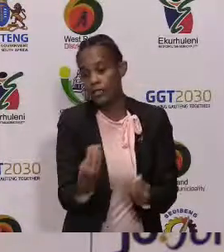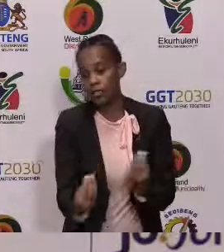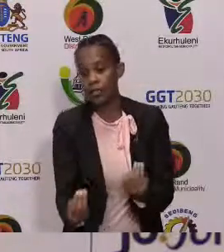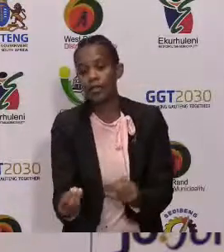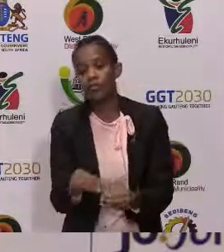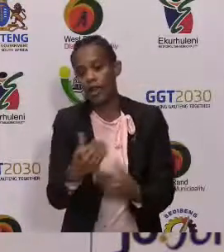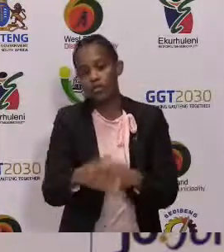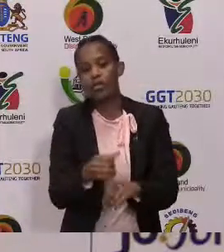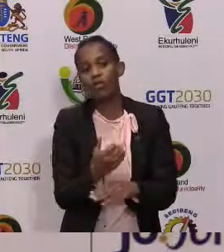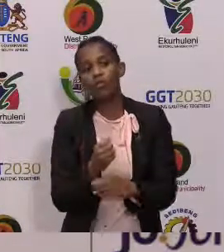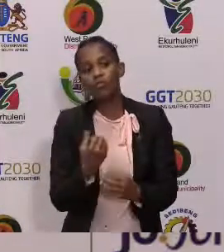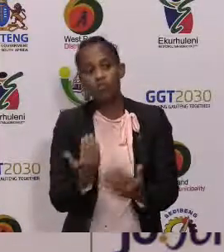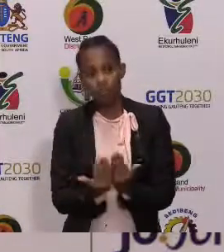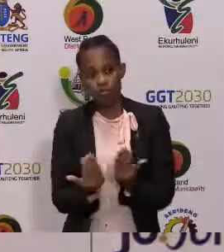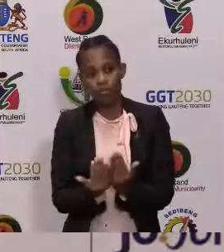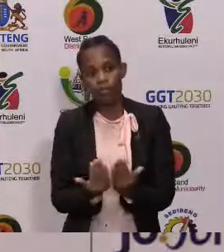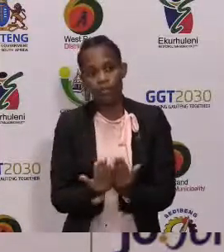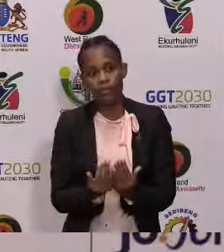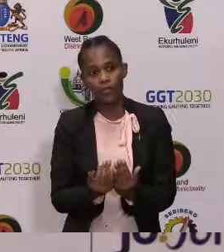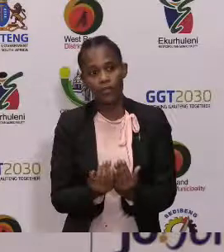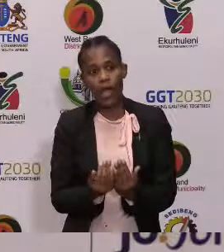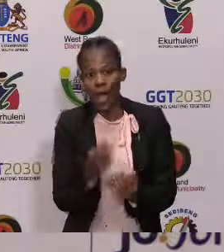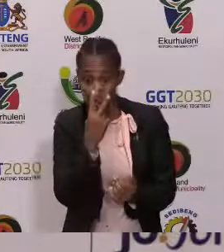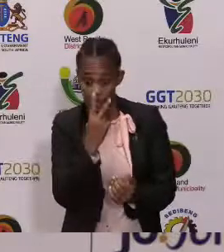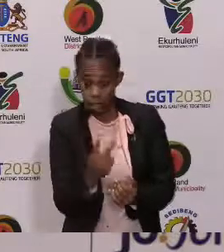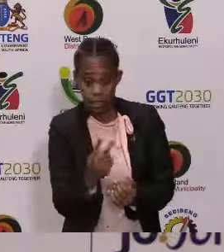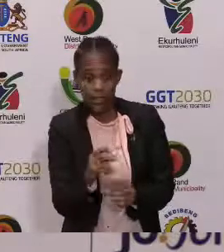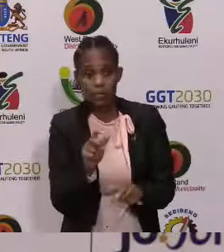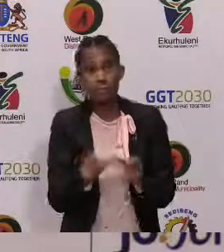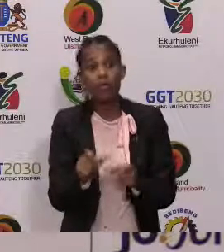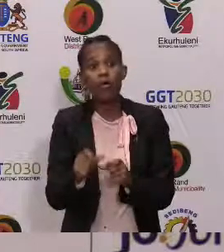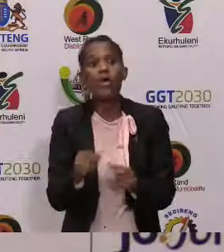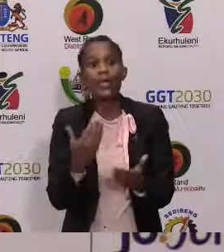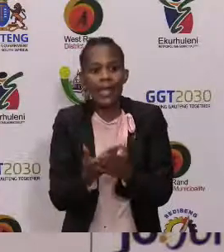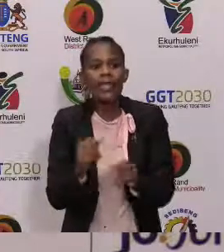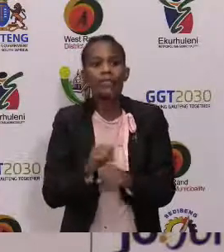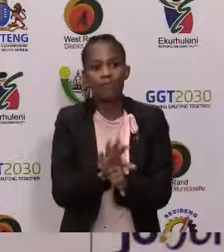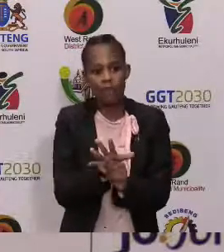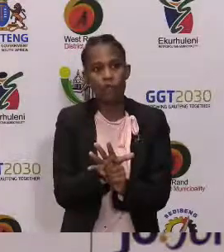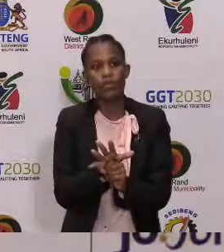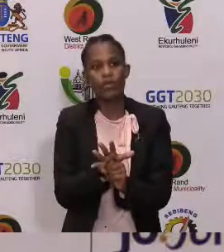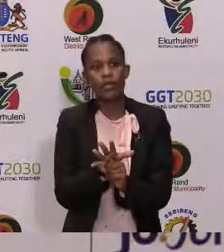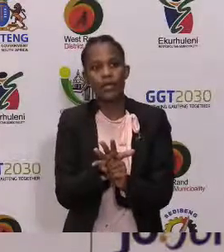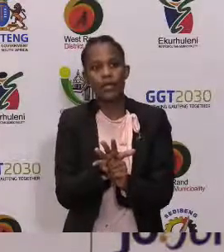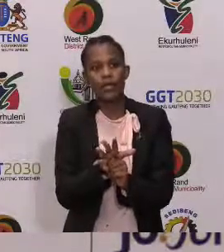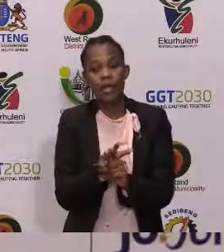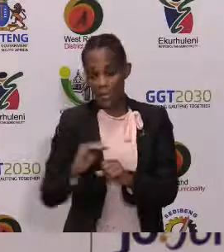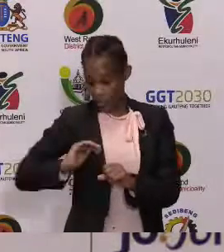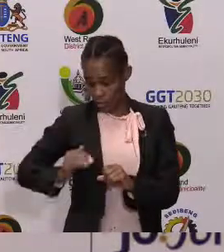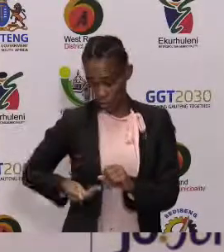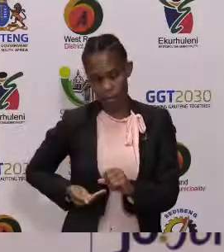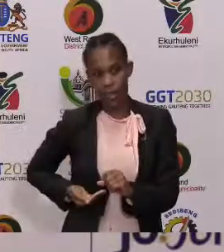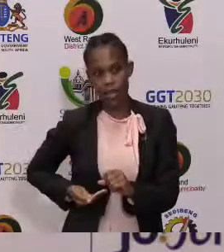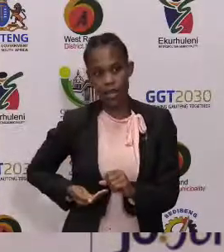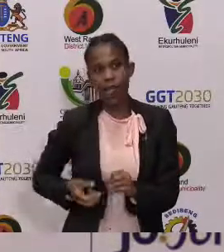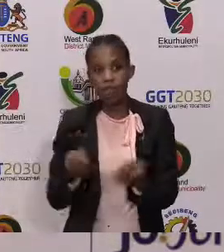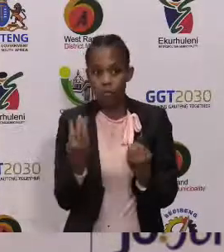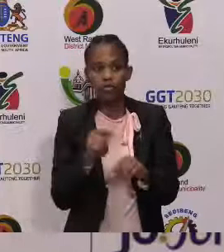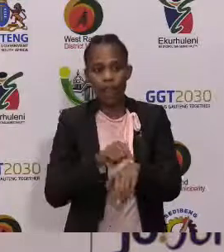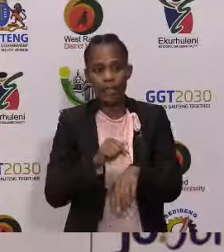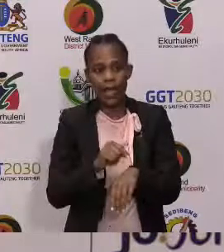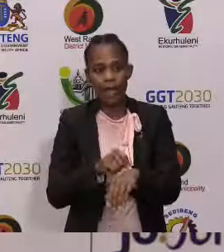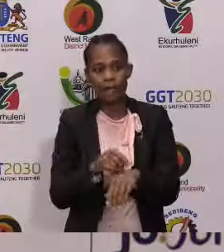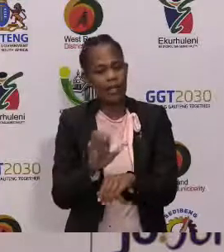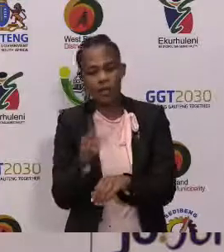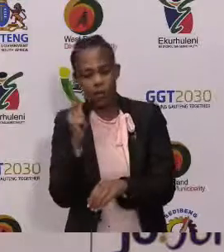we also see is that people that were more likely to be infected were females compared to males. They were 1.2-fold more likely, so